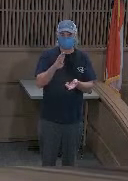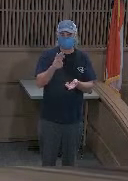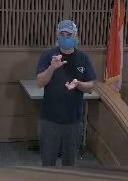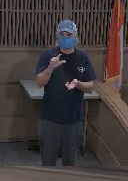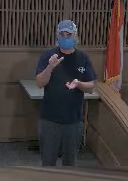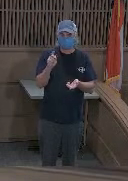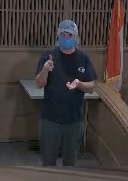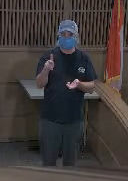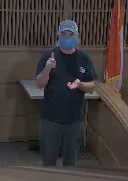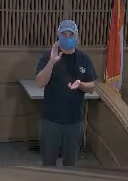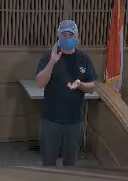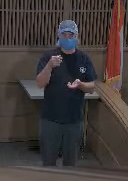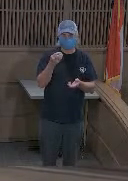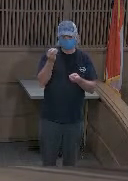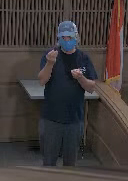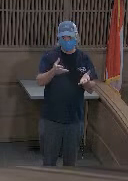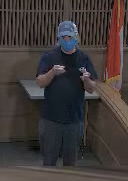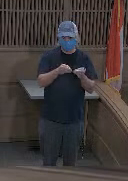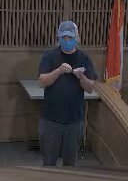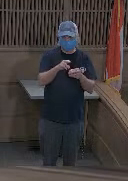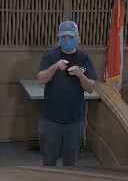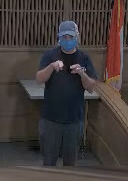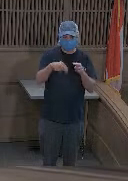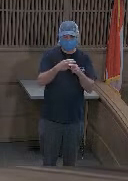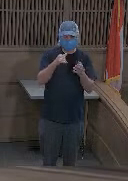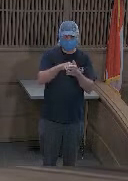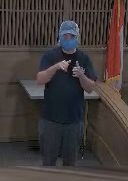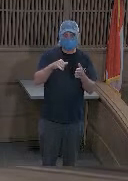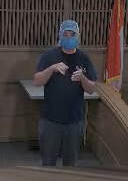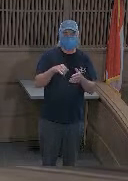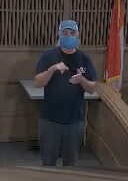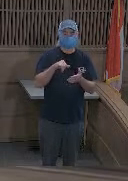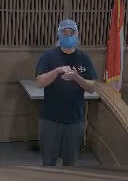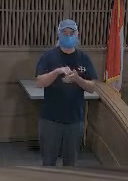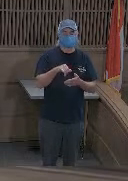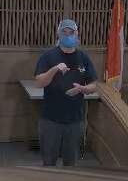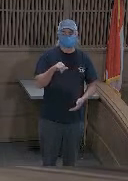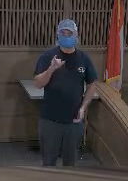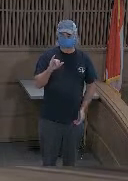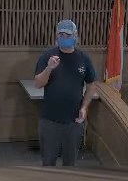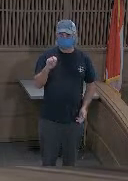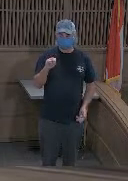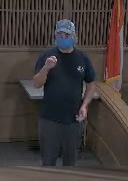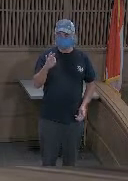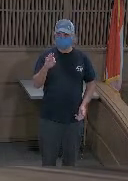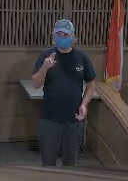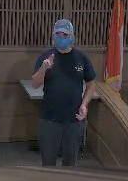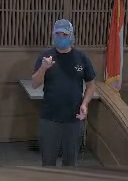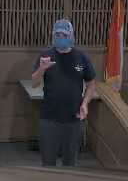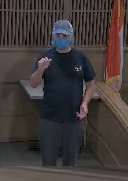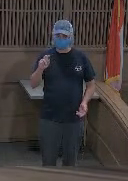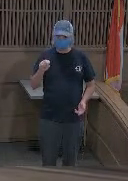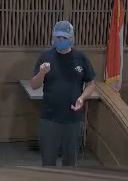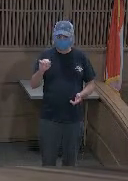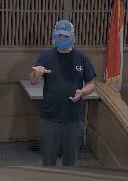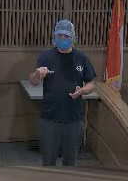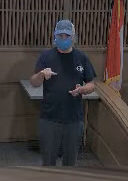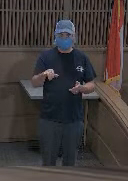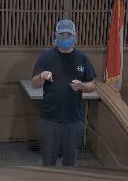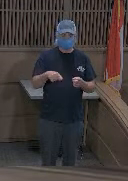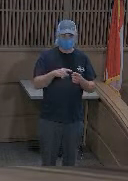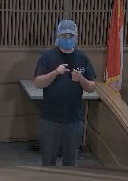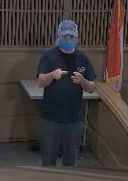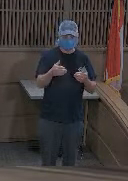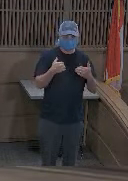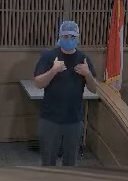infusion therapy is an option for individuals who become ill. As soon as you